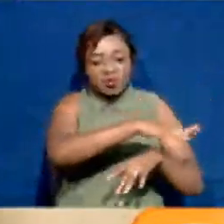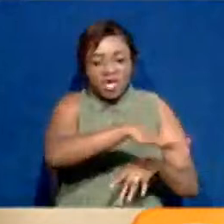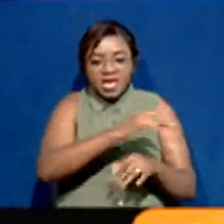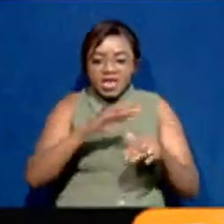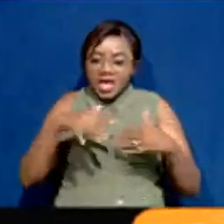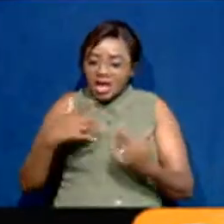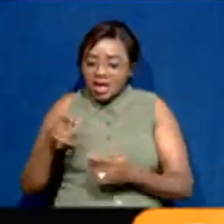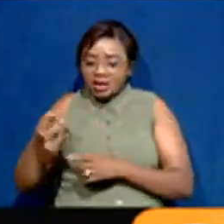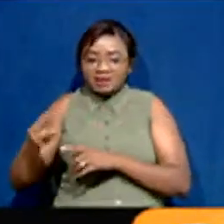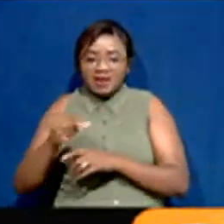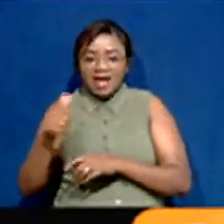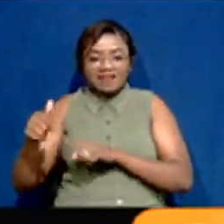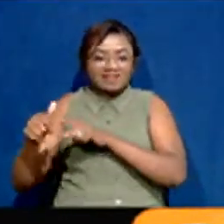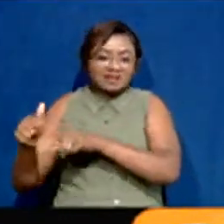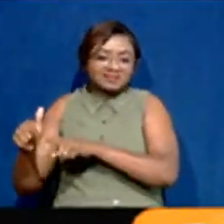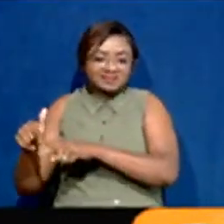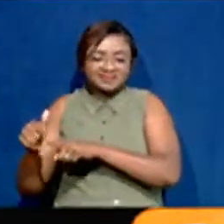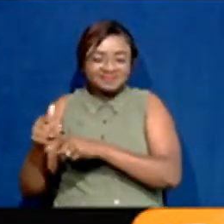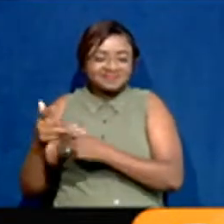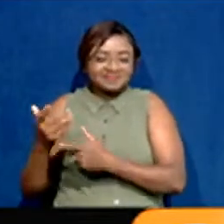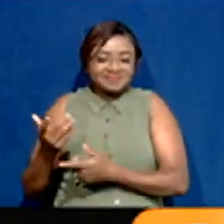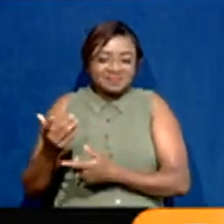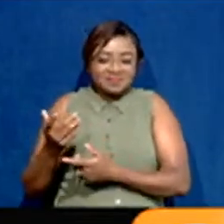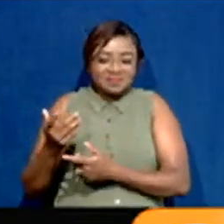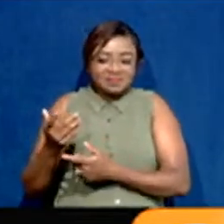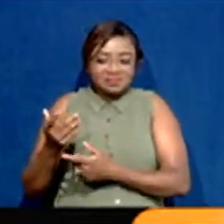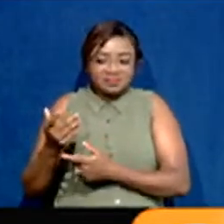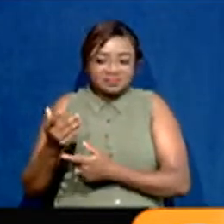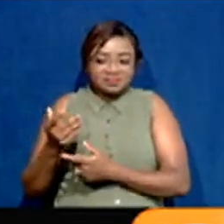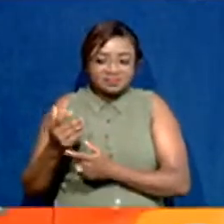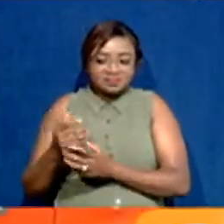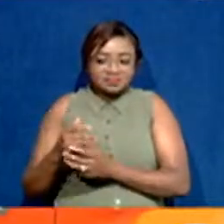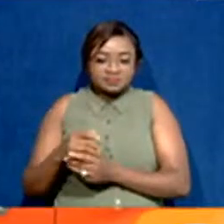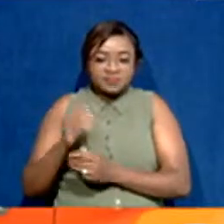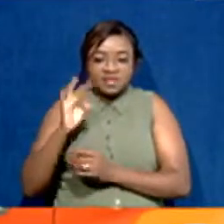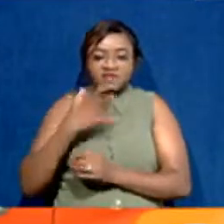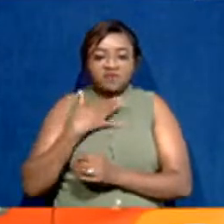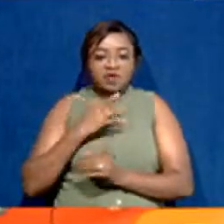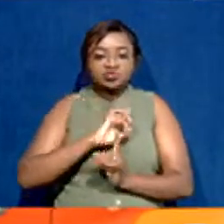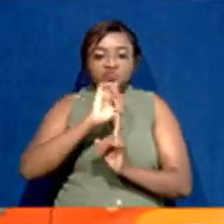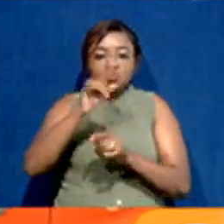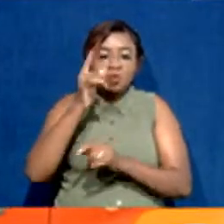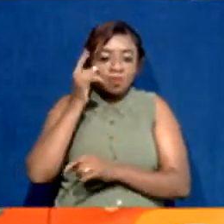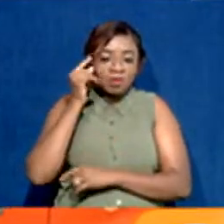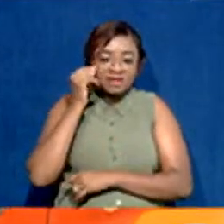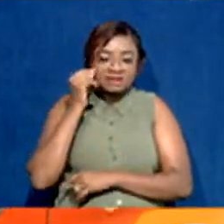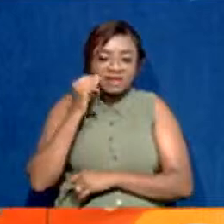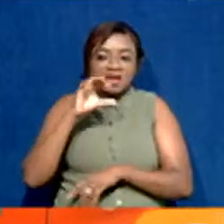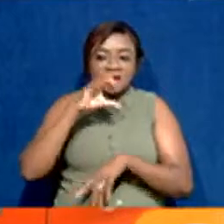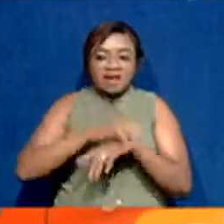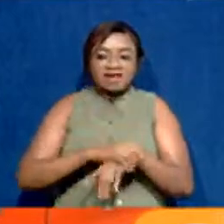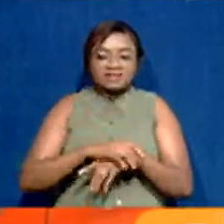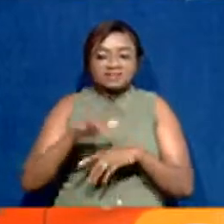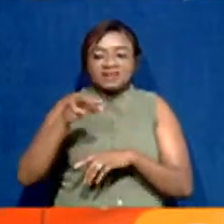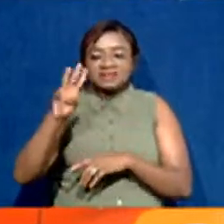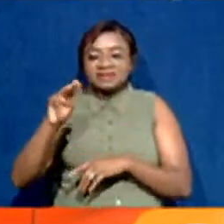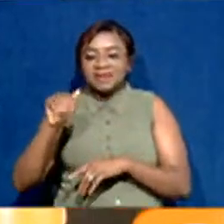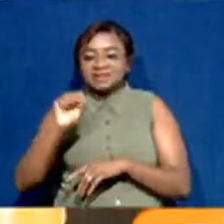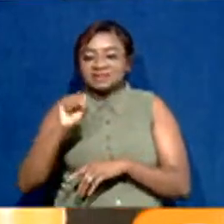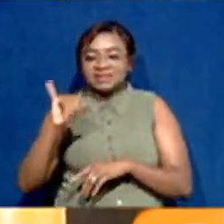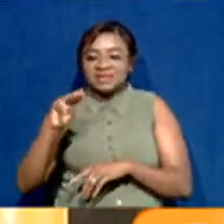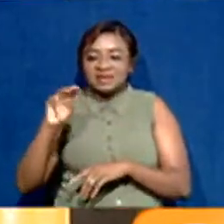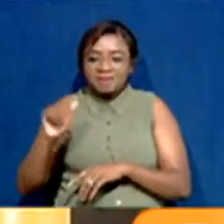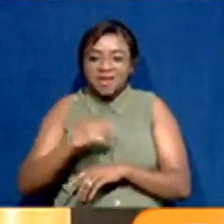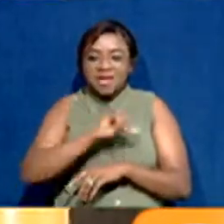very far away from charging points. Tuseme unaelekea Mombasa, kituo cha kuchaji gari moja maybe kipatikane Mali, Masimba pale, ingine Mtito